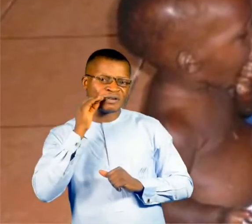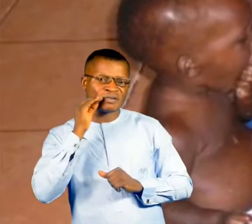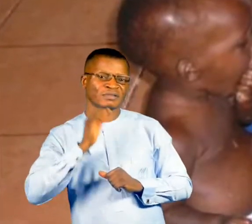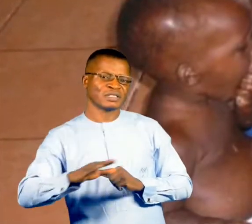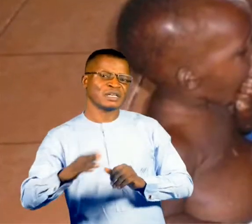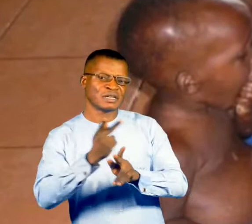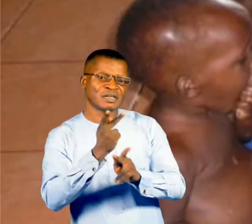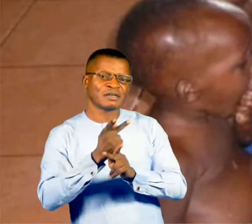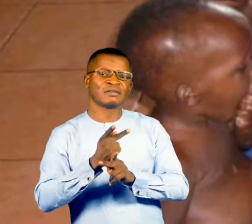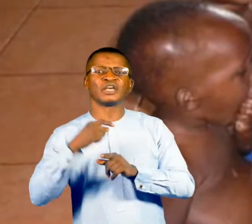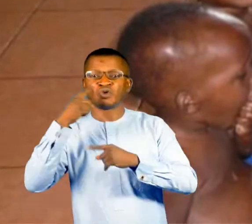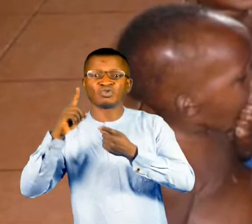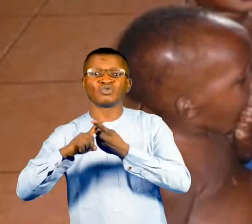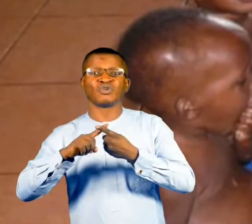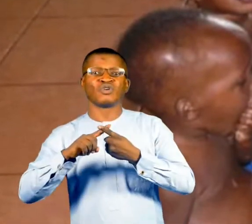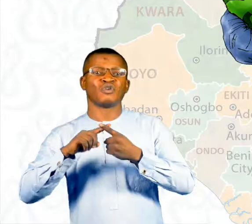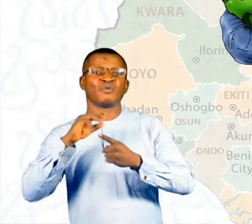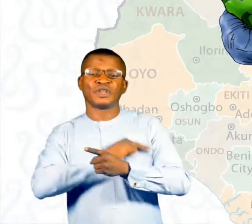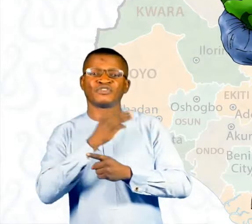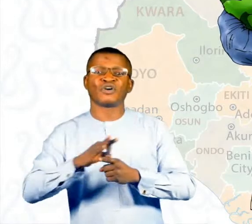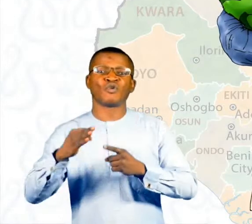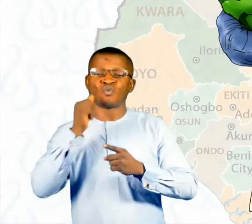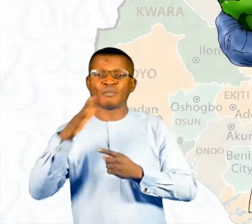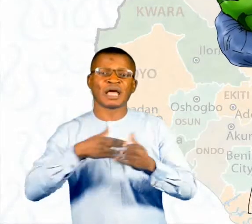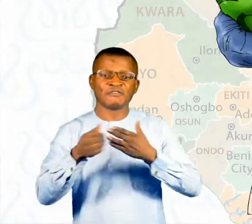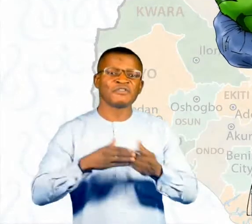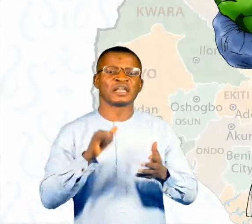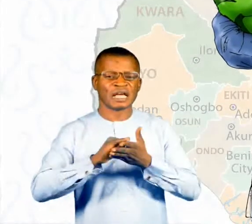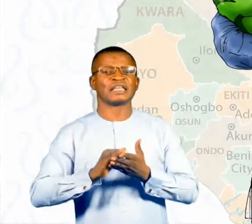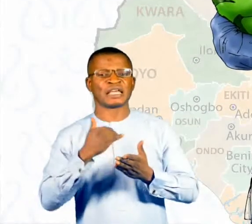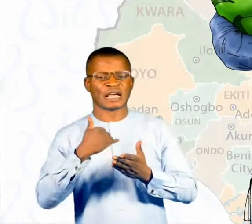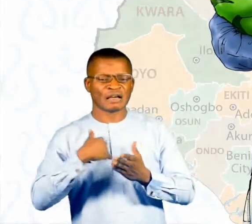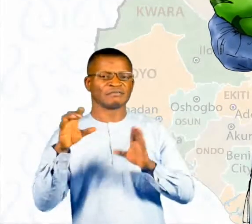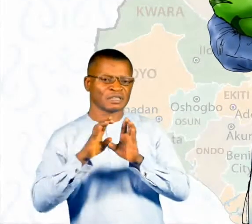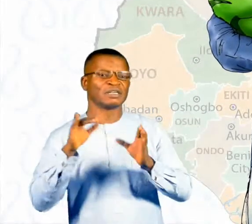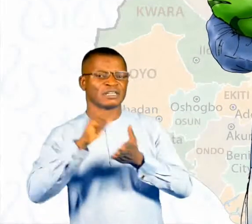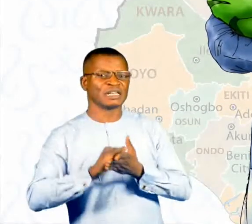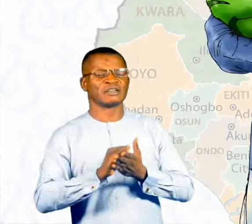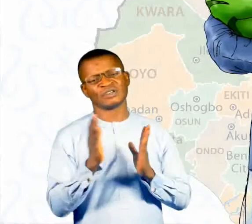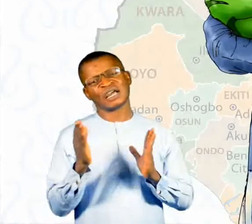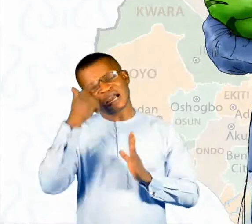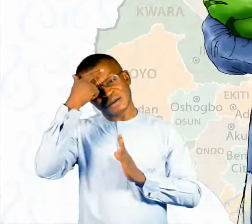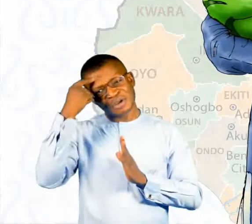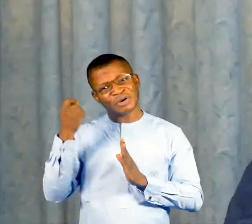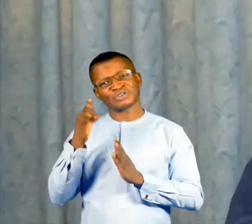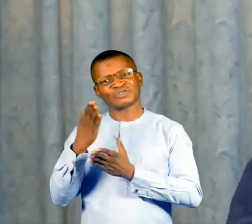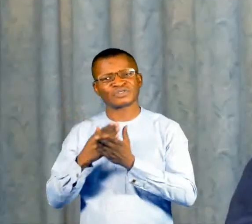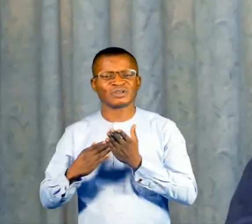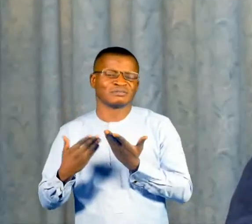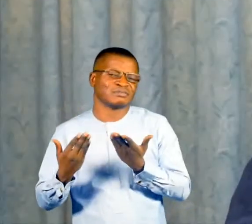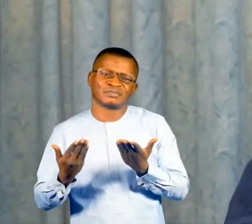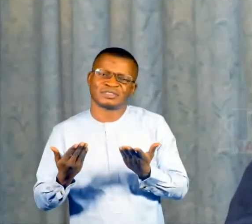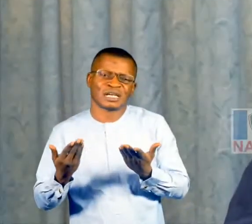are up for adoption. And you know, because of the importance we attach to children in this country,